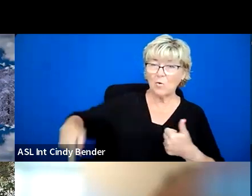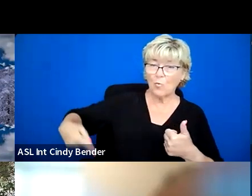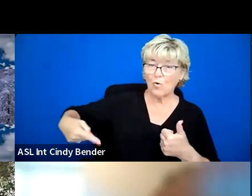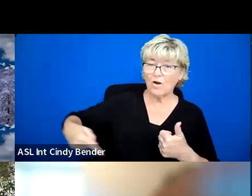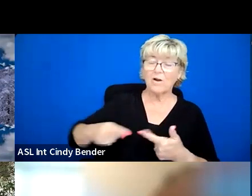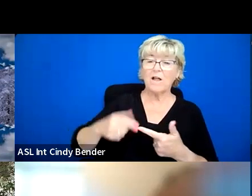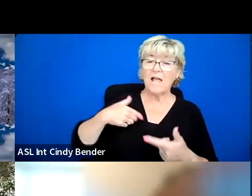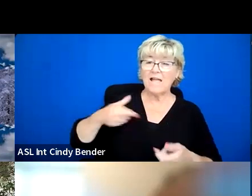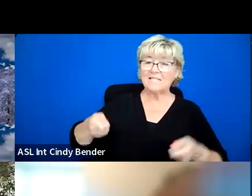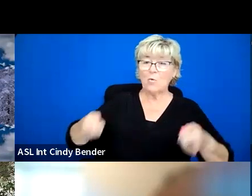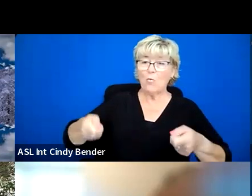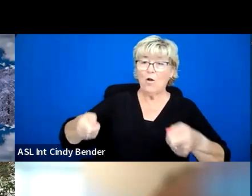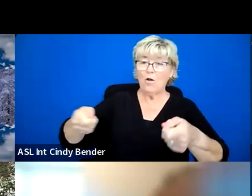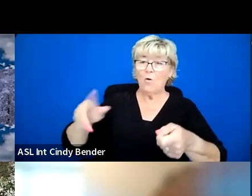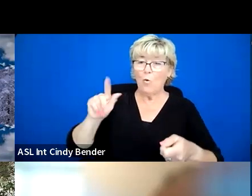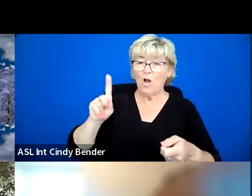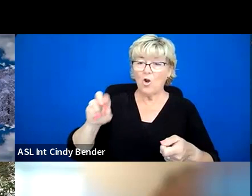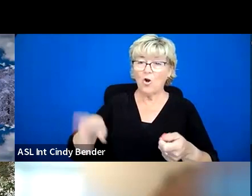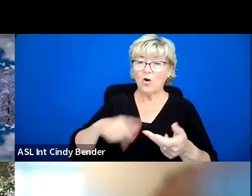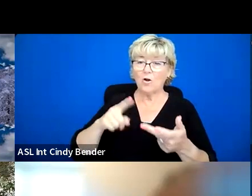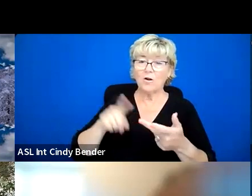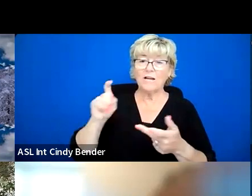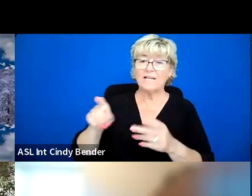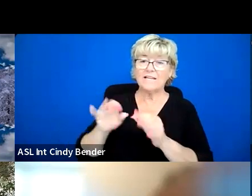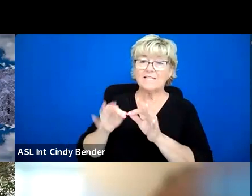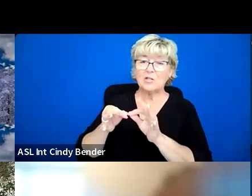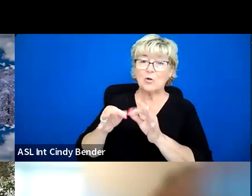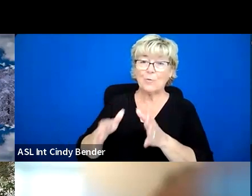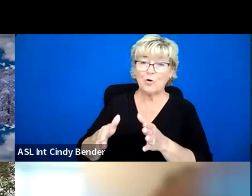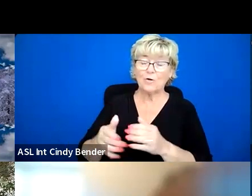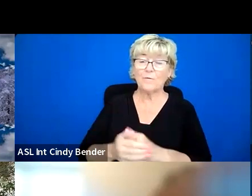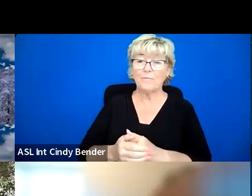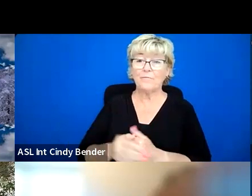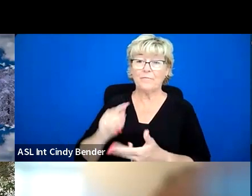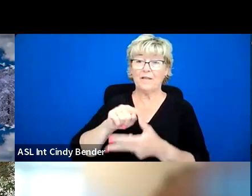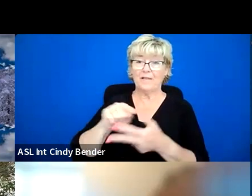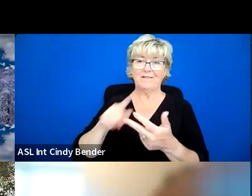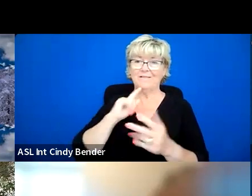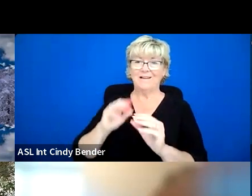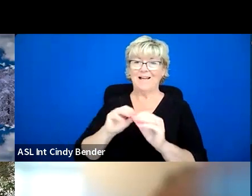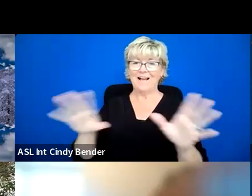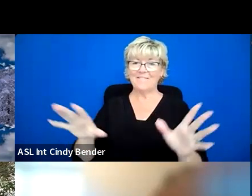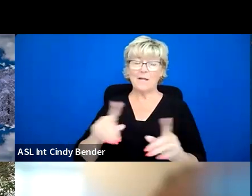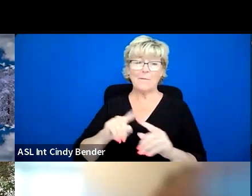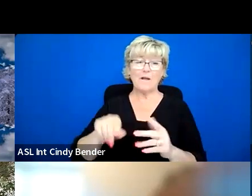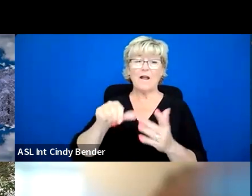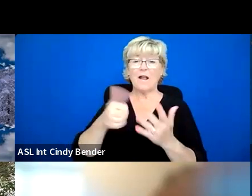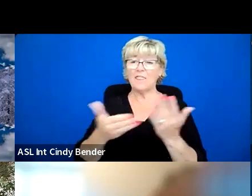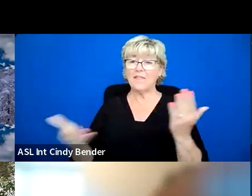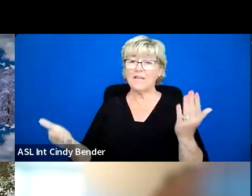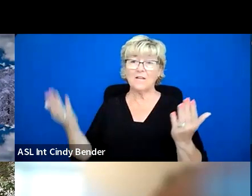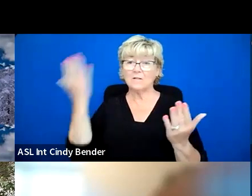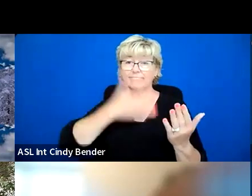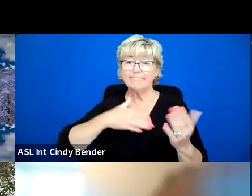has a walker, one needs interpretation, right? Those may be obvious things, but there are a lot of things that you